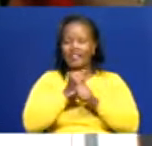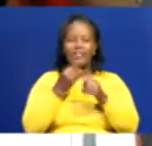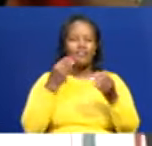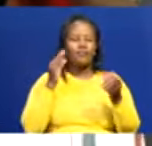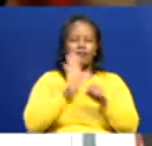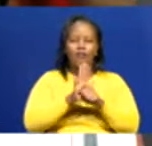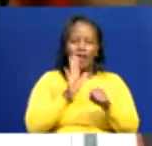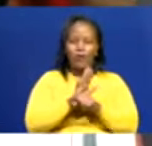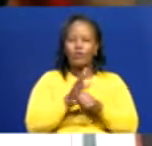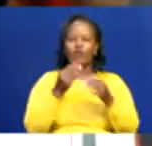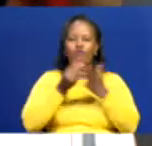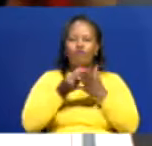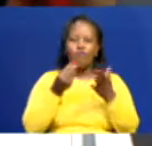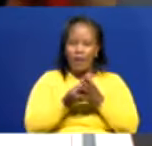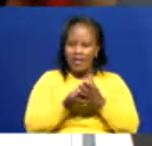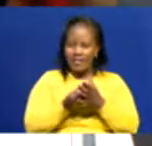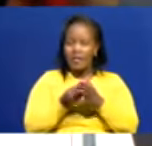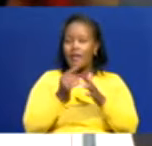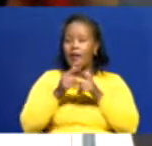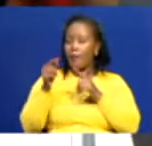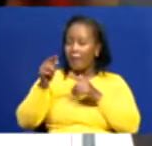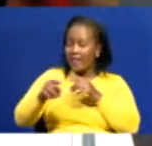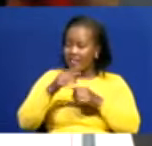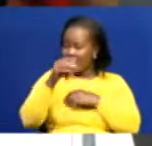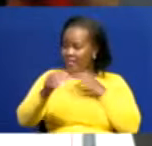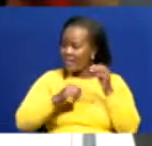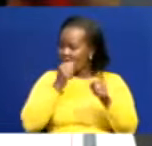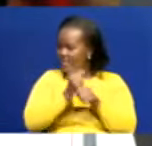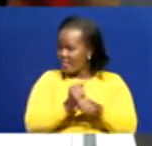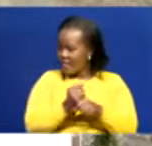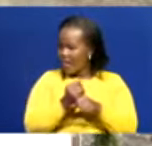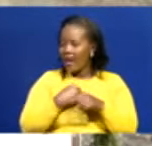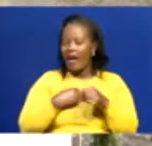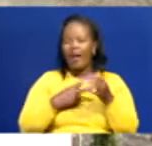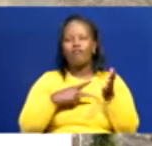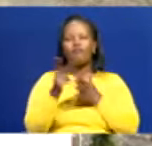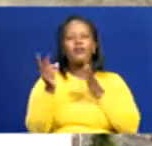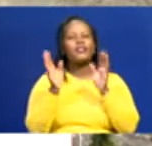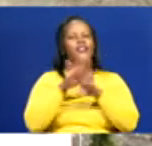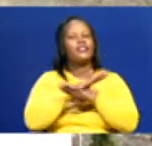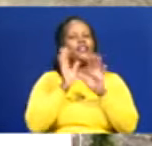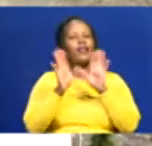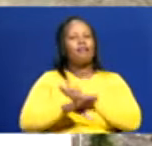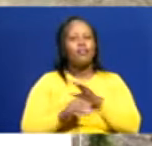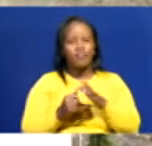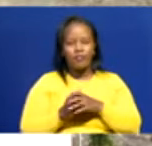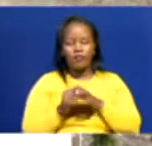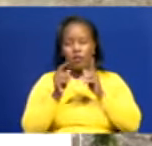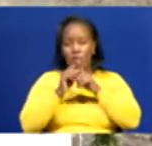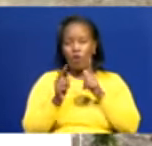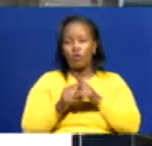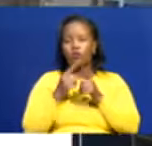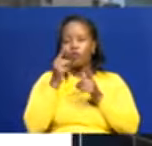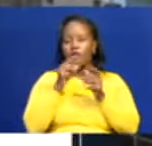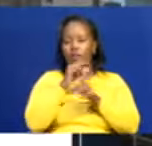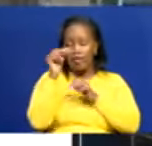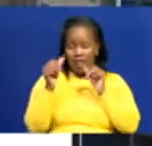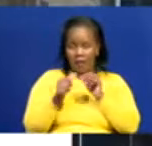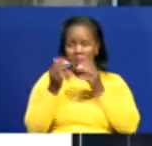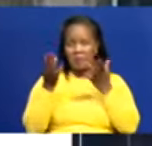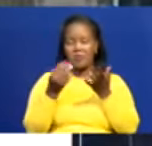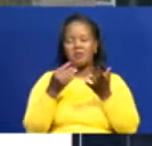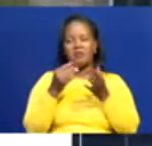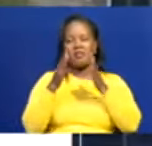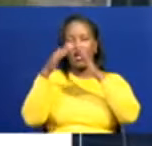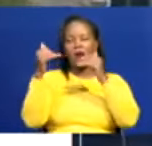This year, nimesema sivuki na deni ya mtu yeyote. He also revisited the discussion on the housing levy,